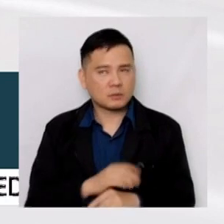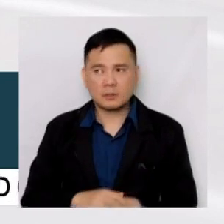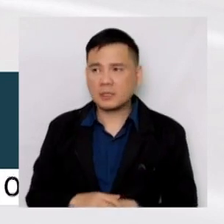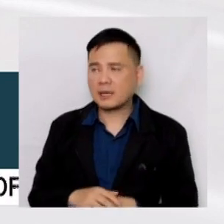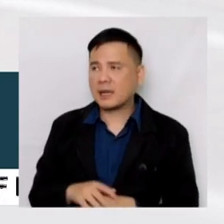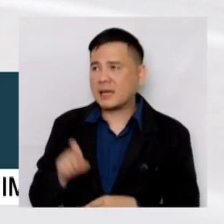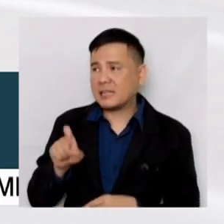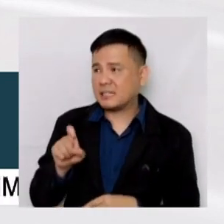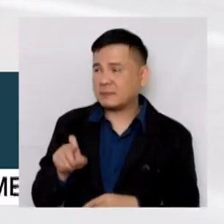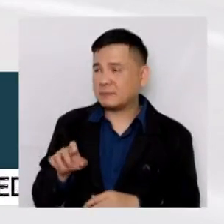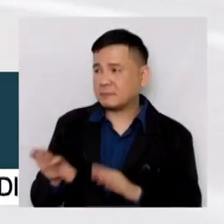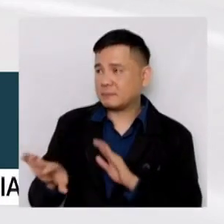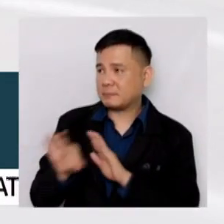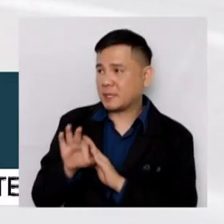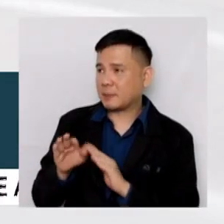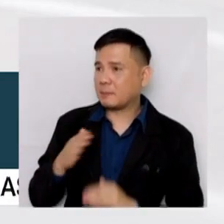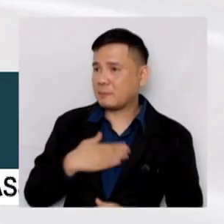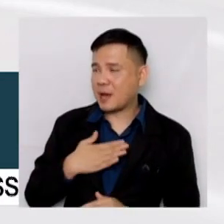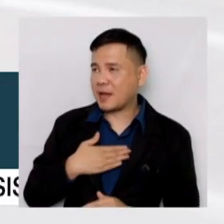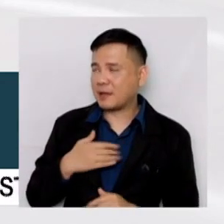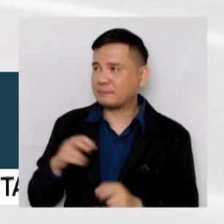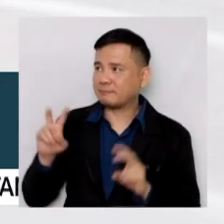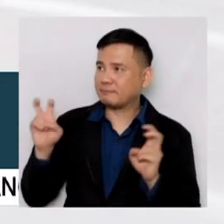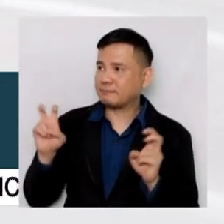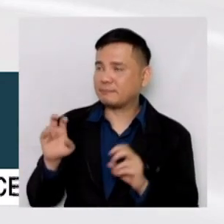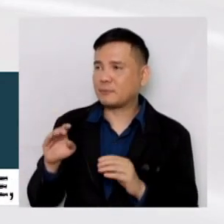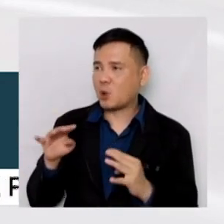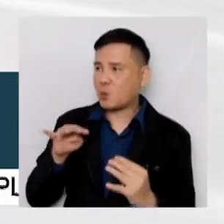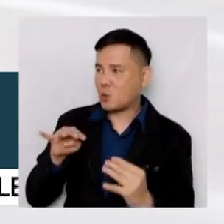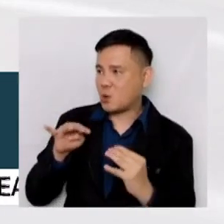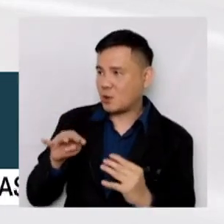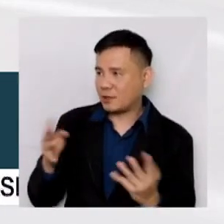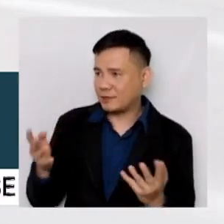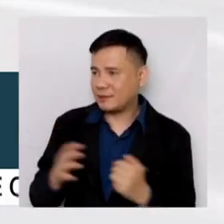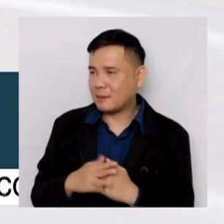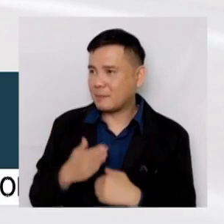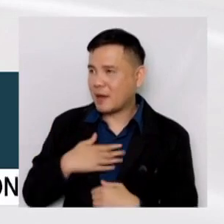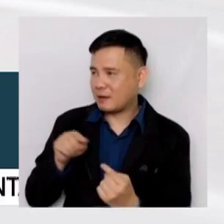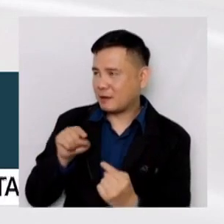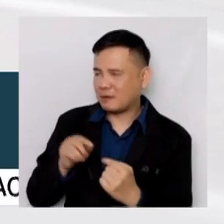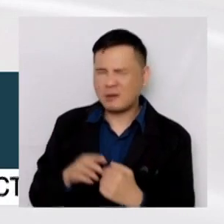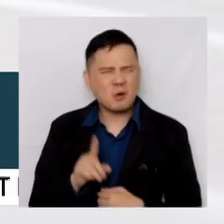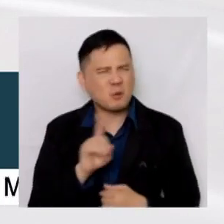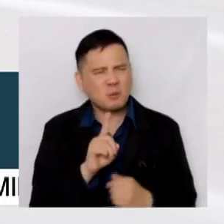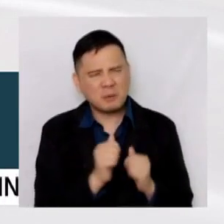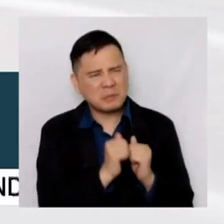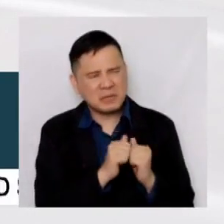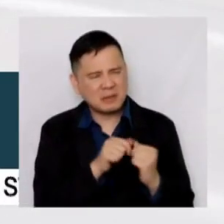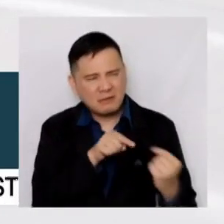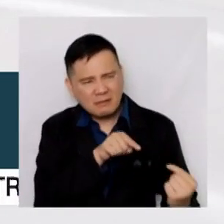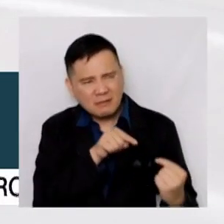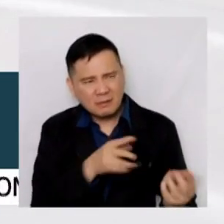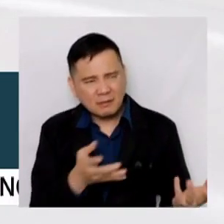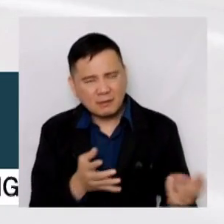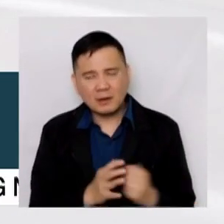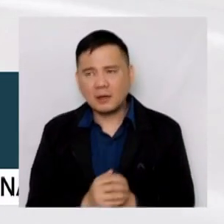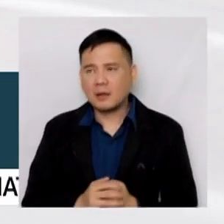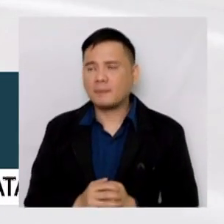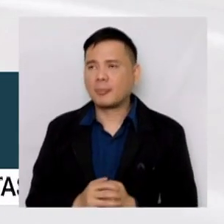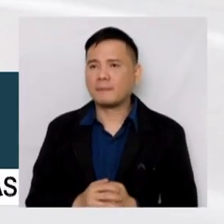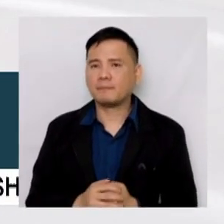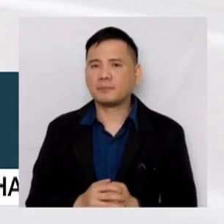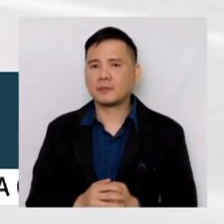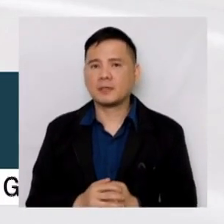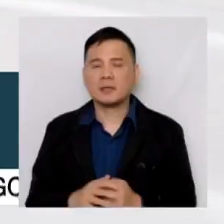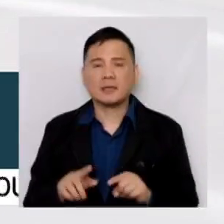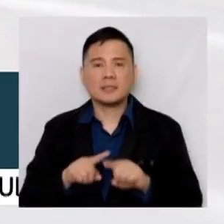You need to choose your battles. My battles. What do you mean by that? Well, it all depends on what am I